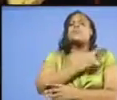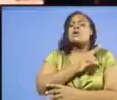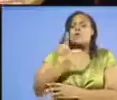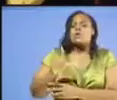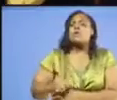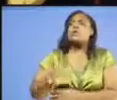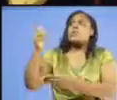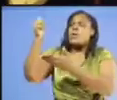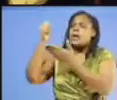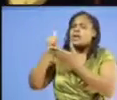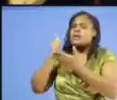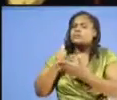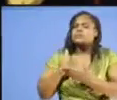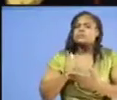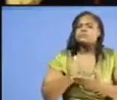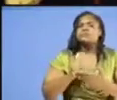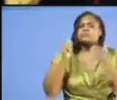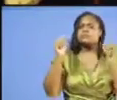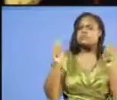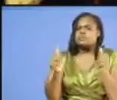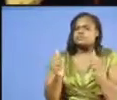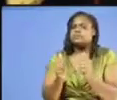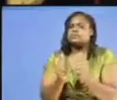over from the old year to the new,